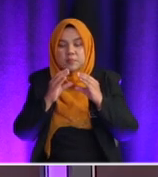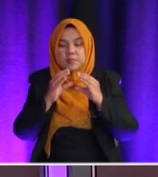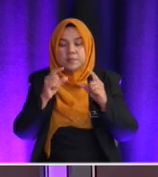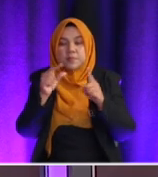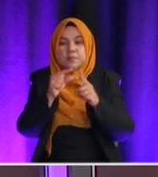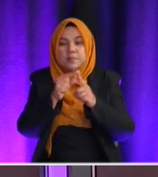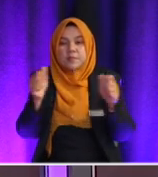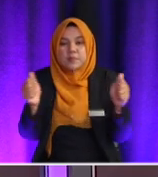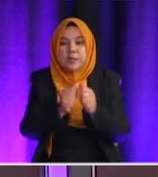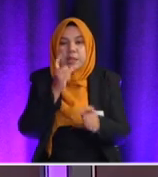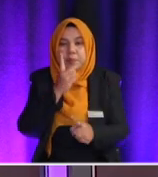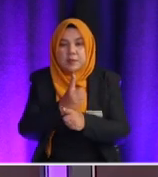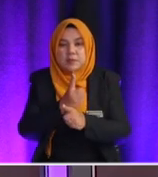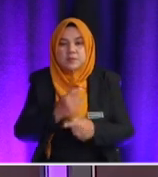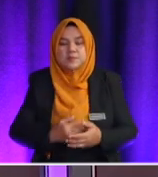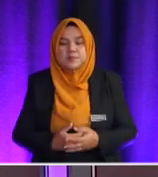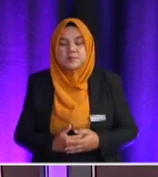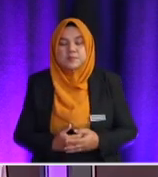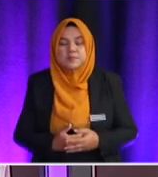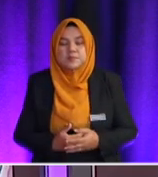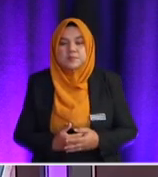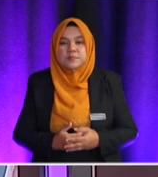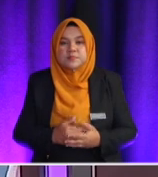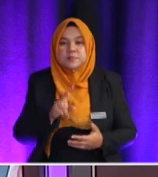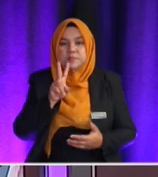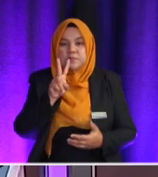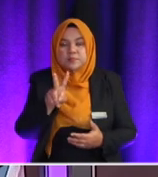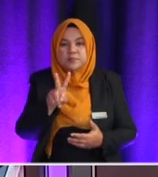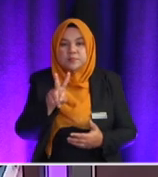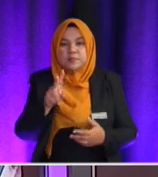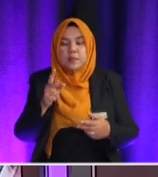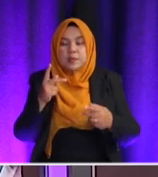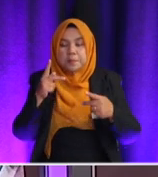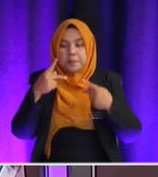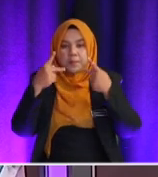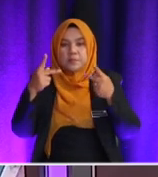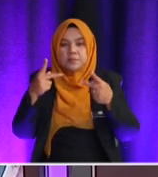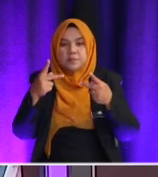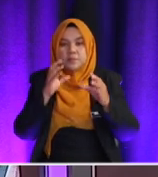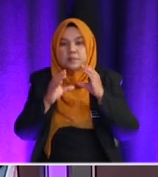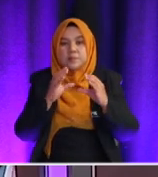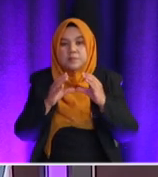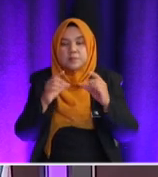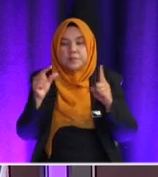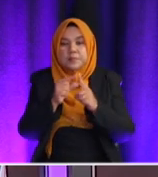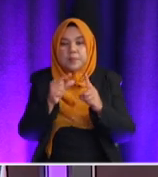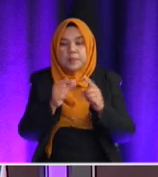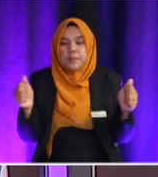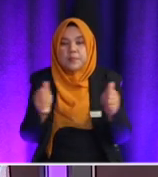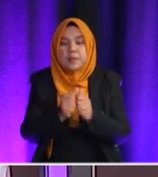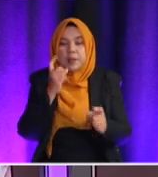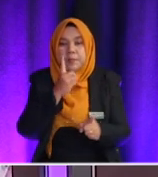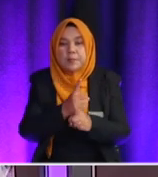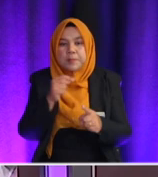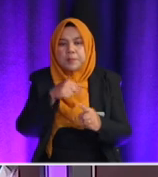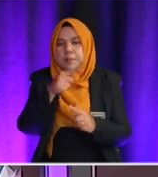talking about speaking, right? So we have to pronounce the word properly. So when we want to speak,